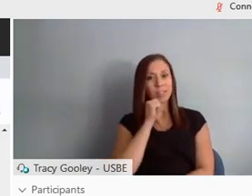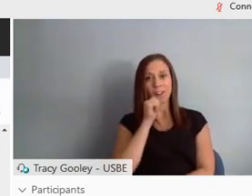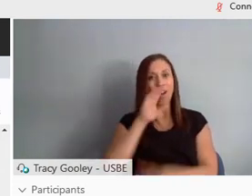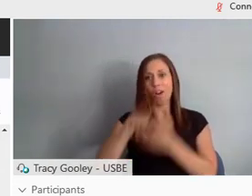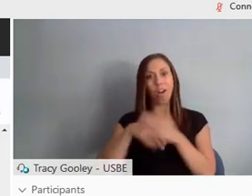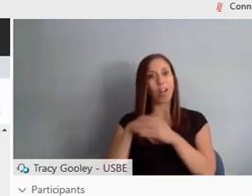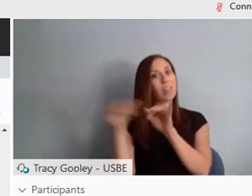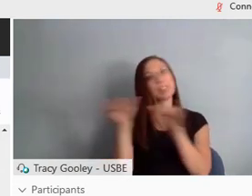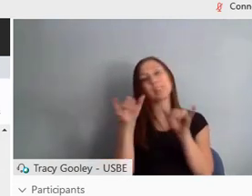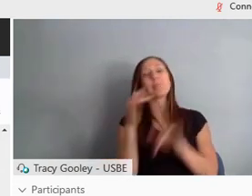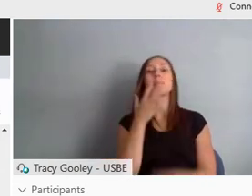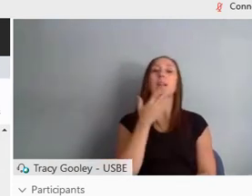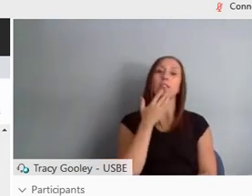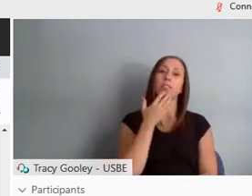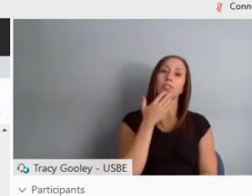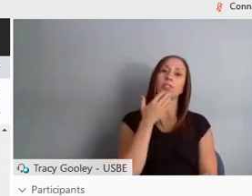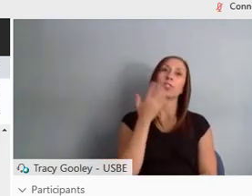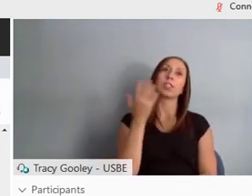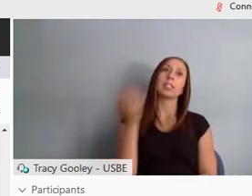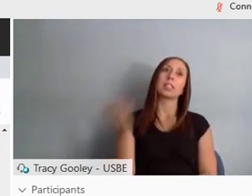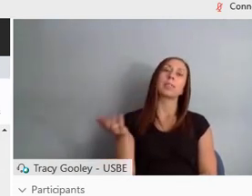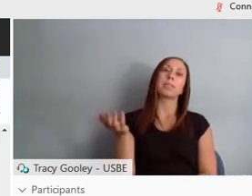not all the same colors.